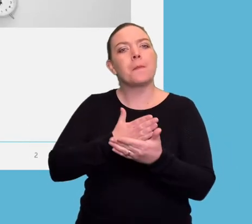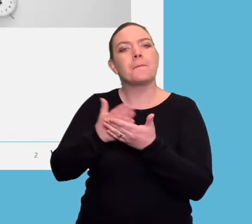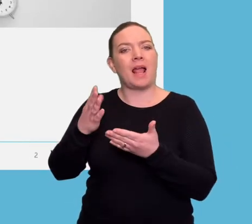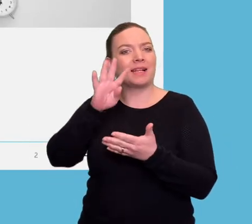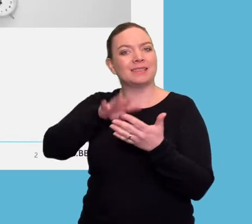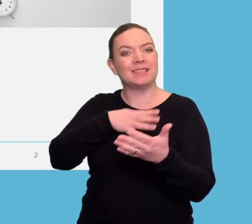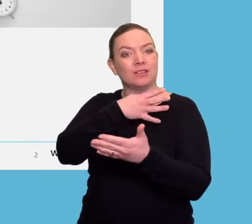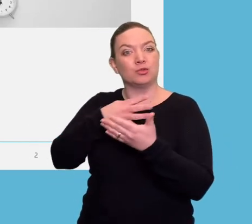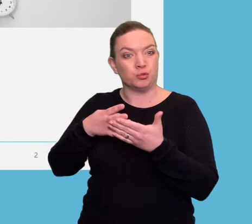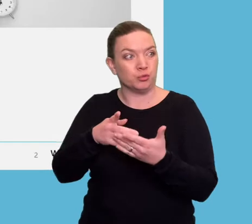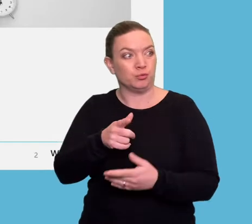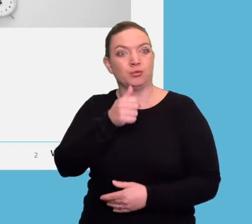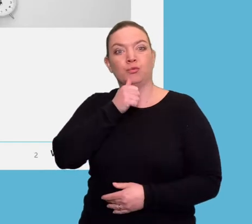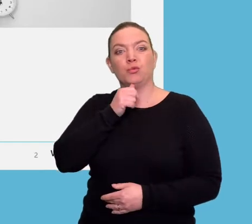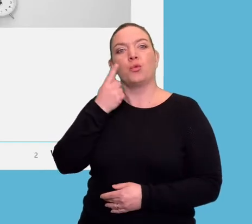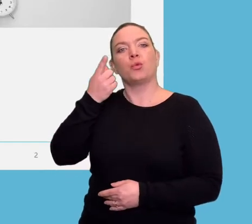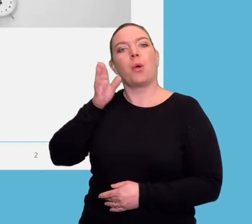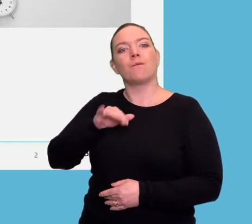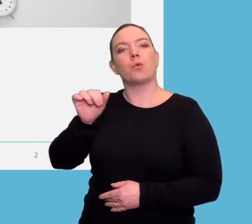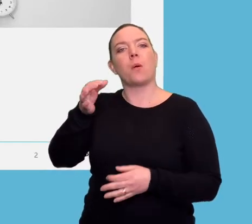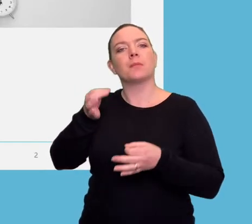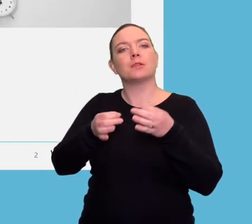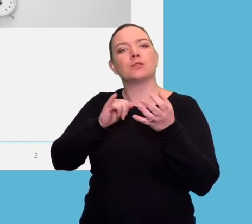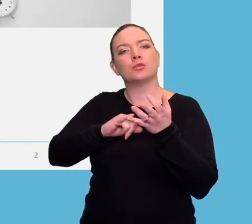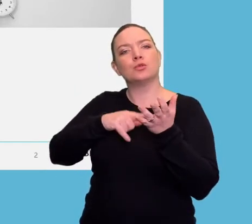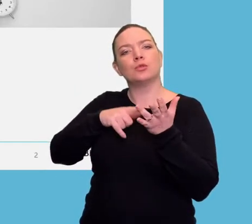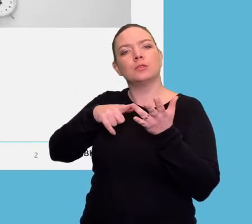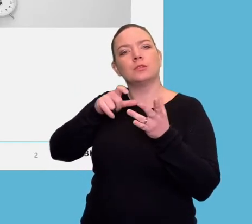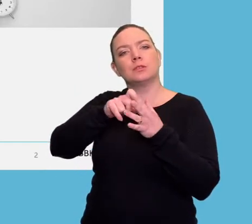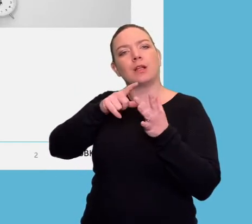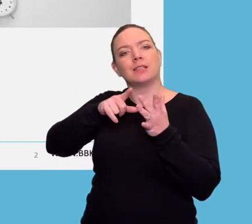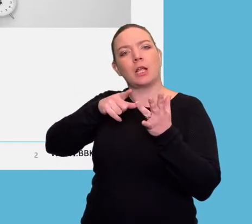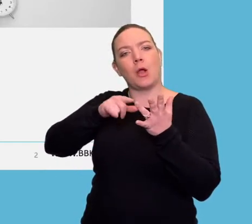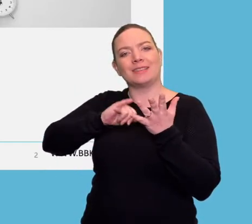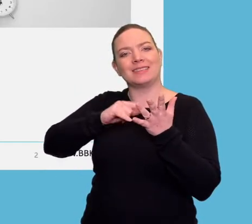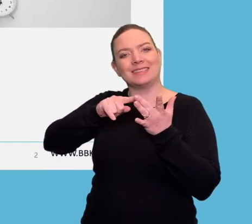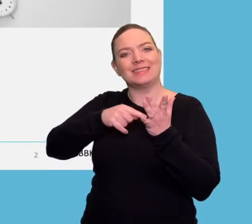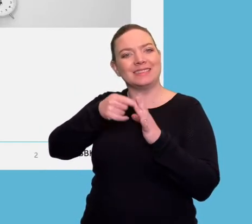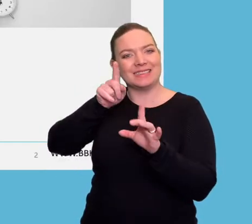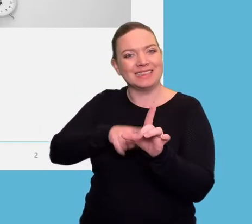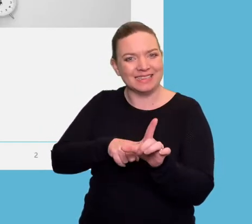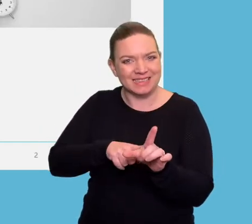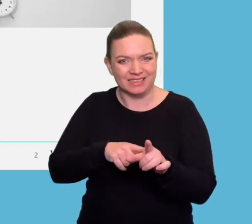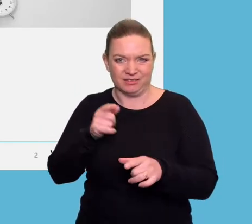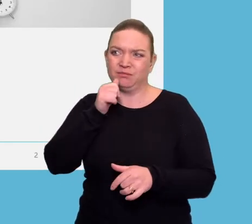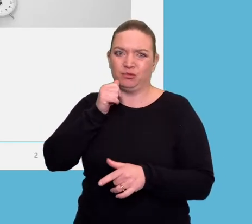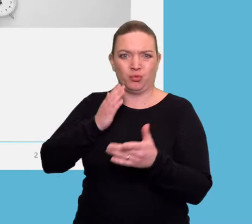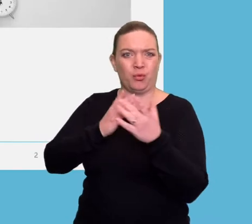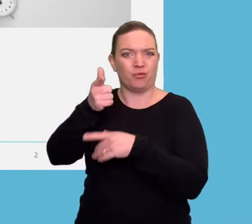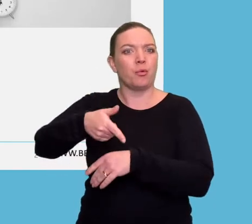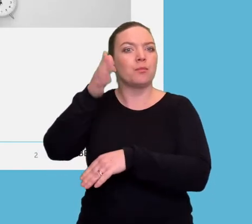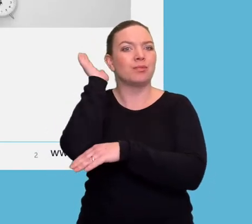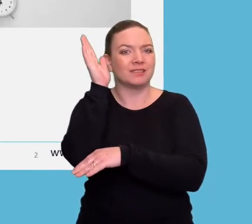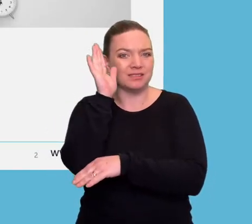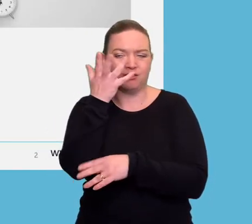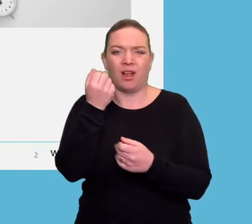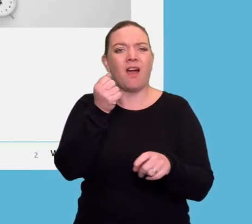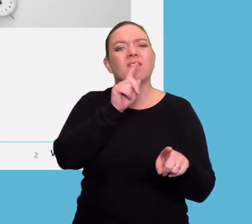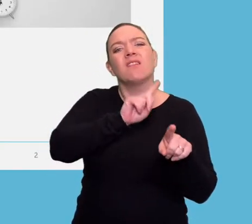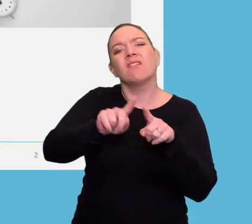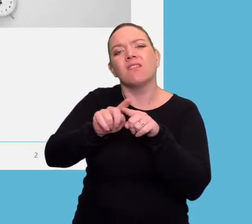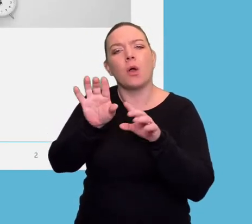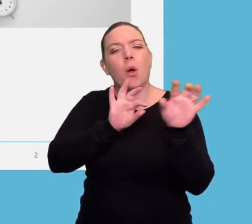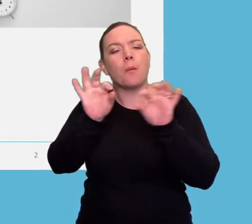blank schedule template. You can use the one from Studiosity, which will be used throughout this presentation. There are lots of different options online if you'd prefer